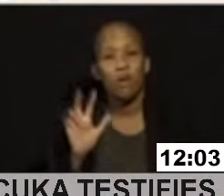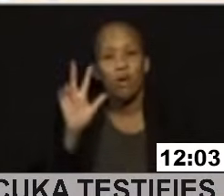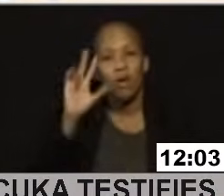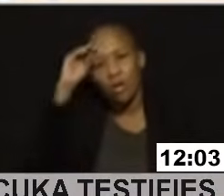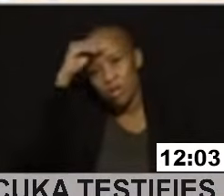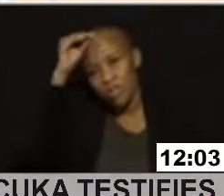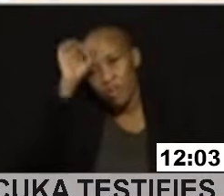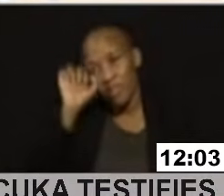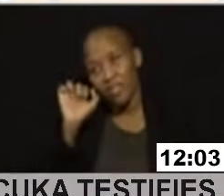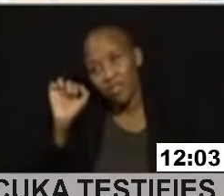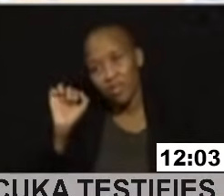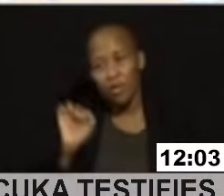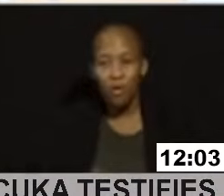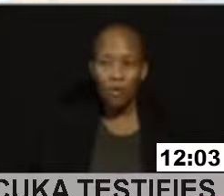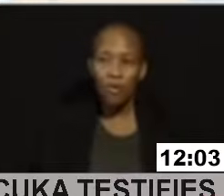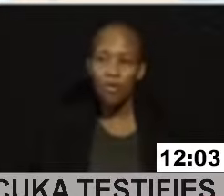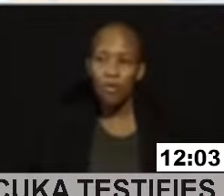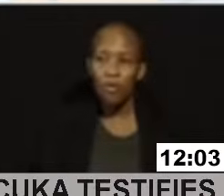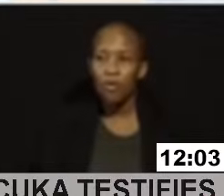Sure.